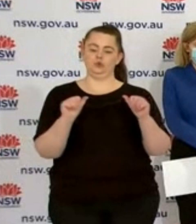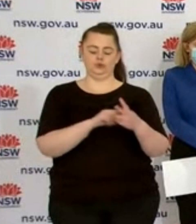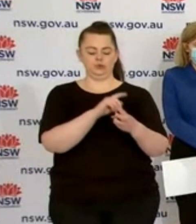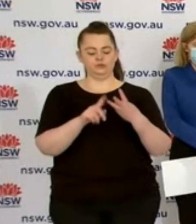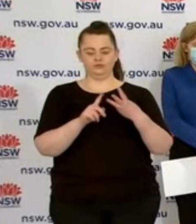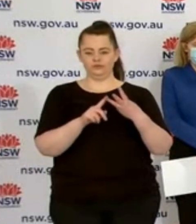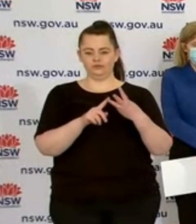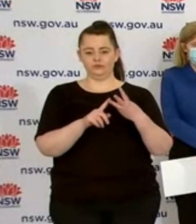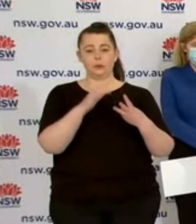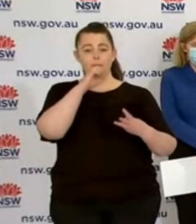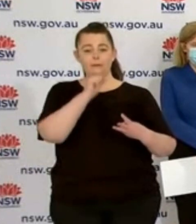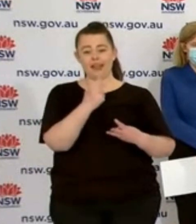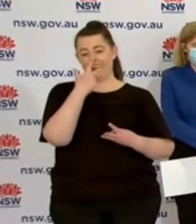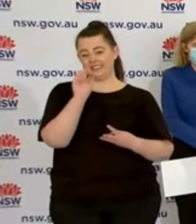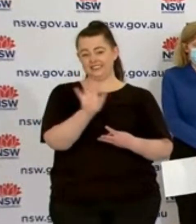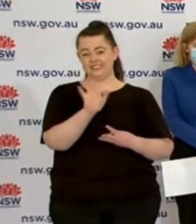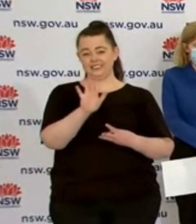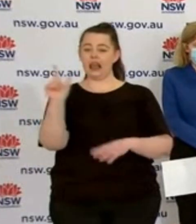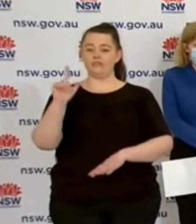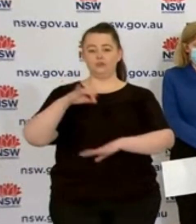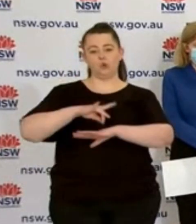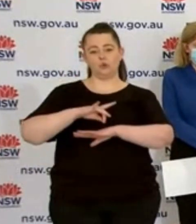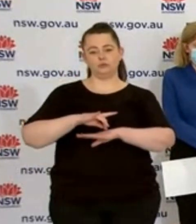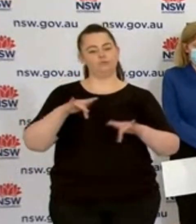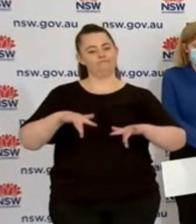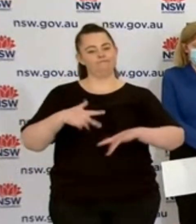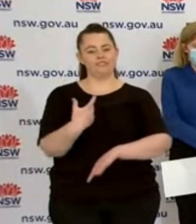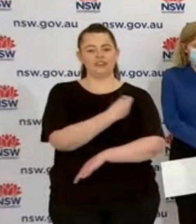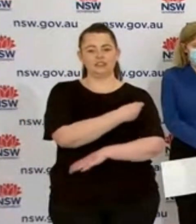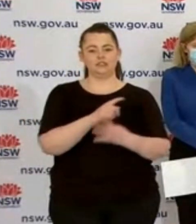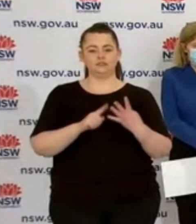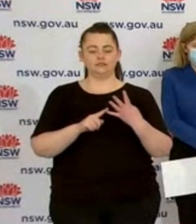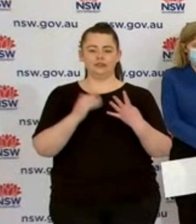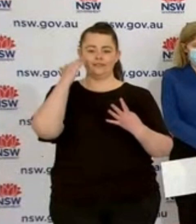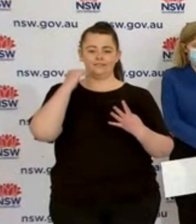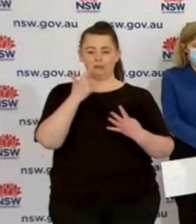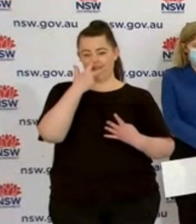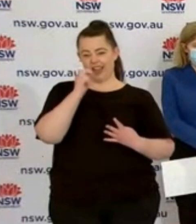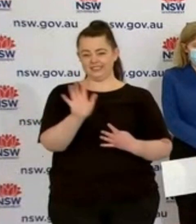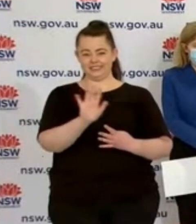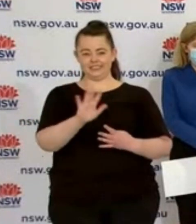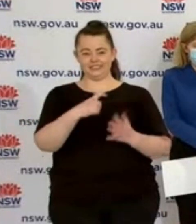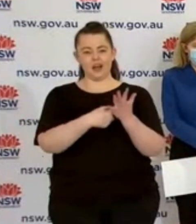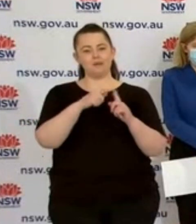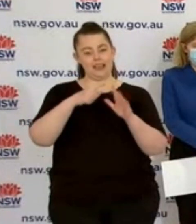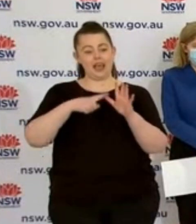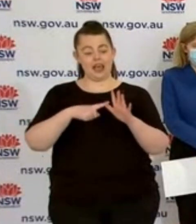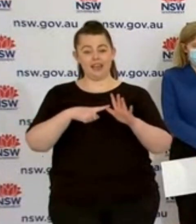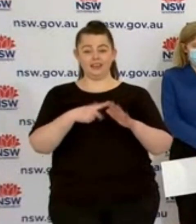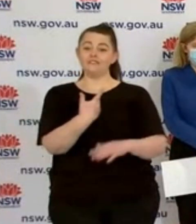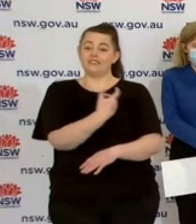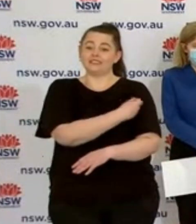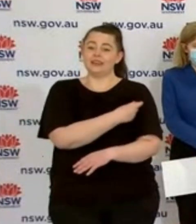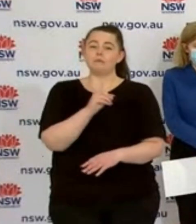his 80s at Liverpool Hospital who wasn't vaccinated. A female in her 80s at RPA who was vaccinated but did have